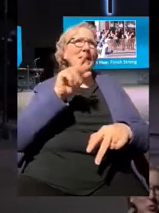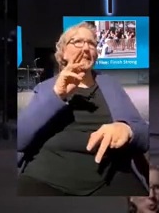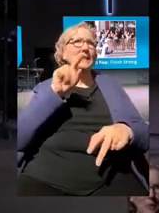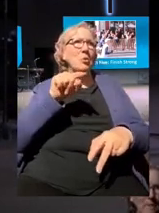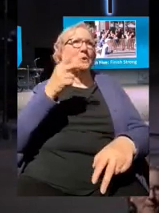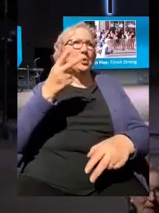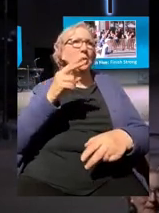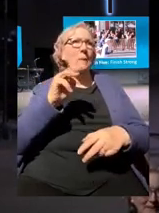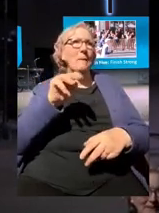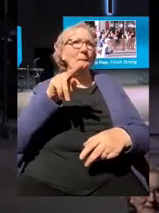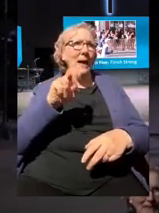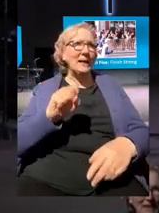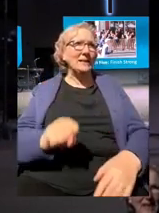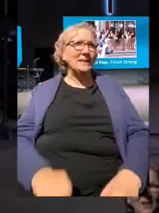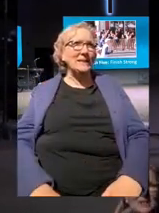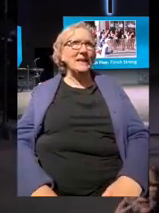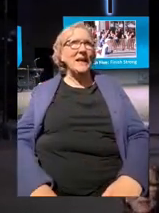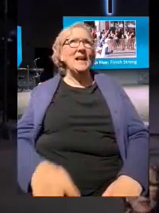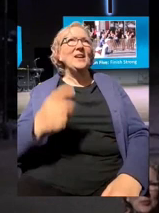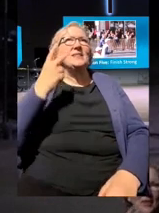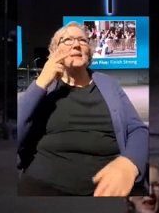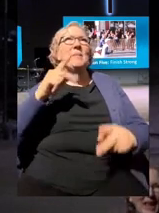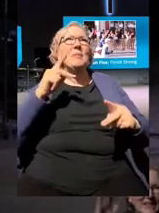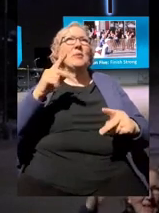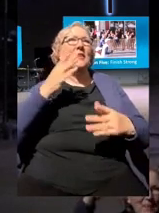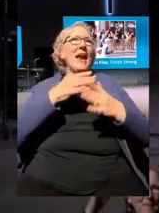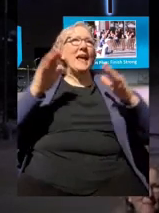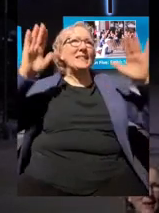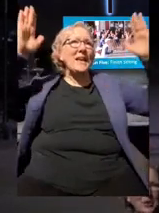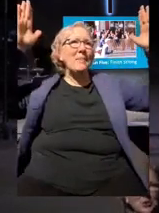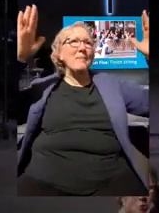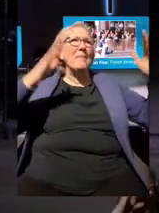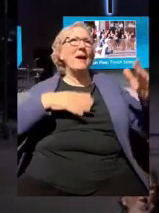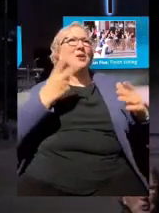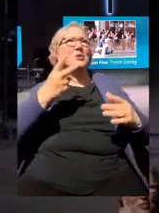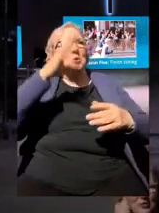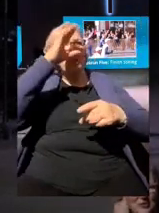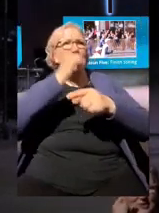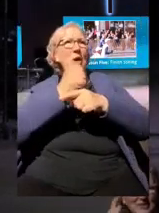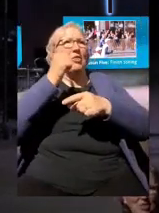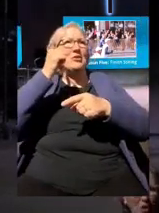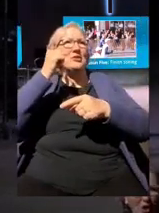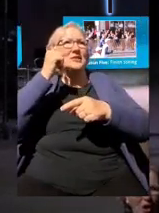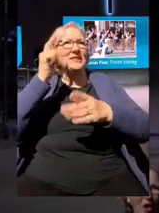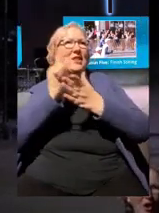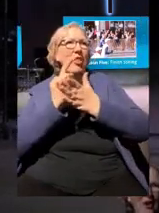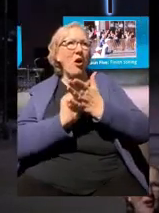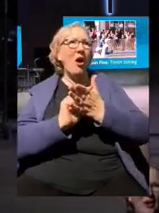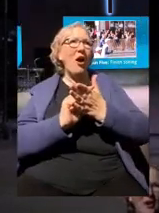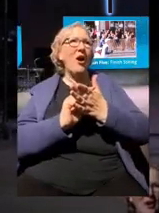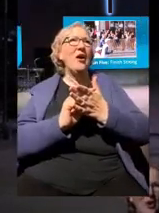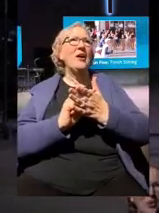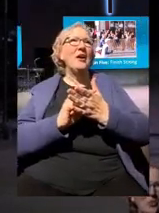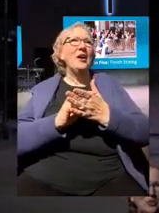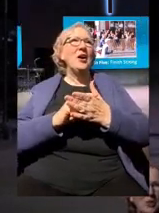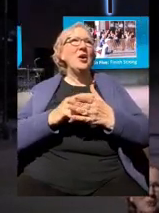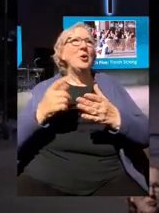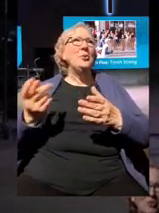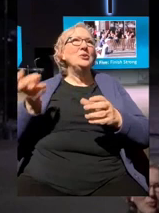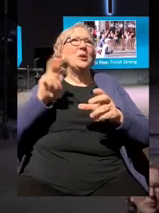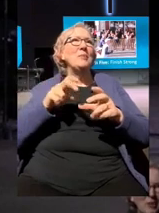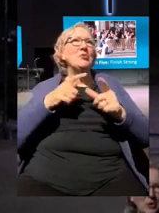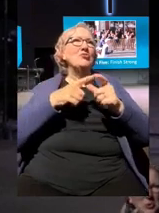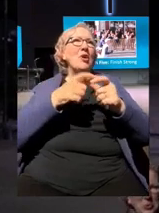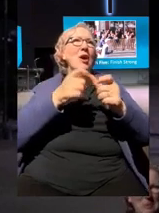hands up around me. It's my two of my brothers-in-law who jumped in and they ran the last few miles with me, which was a lot of fun and really